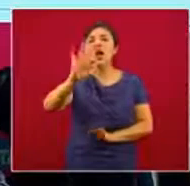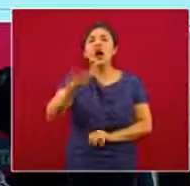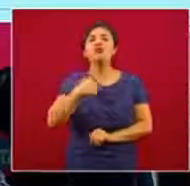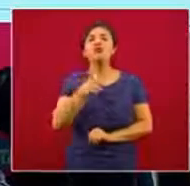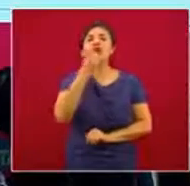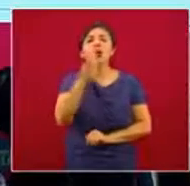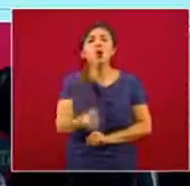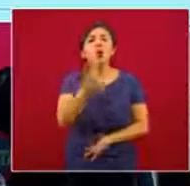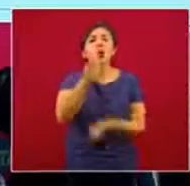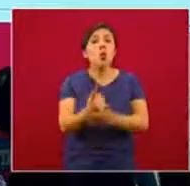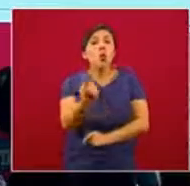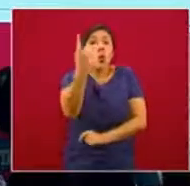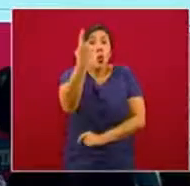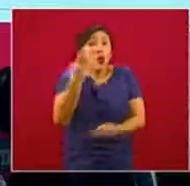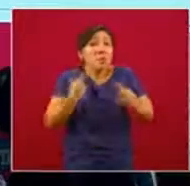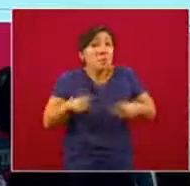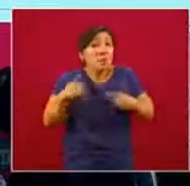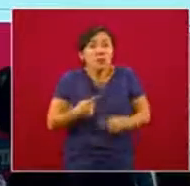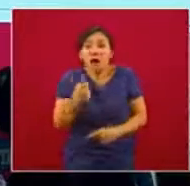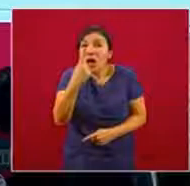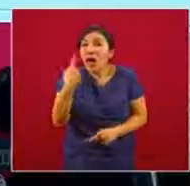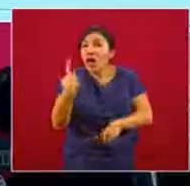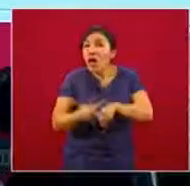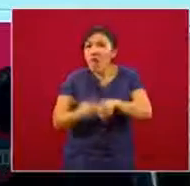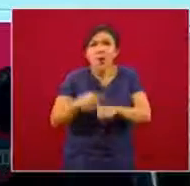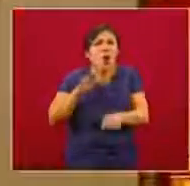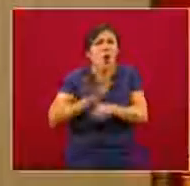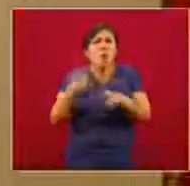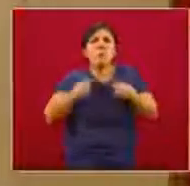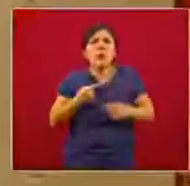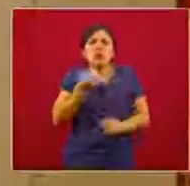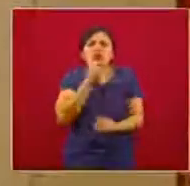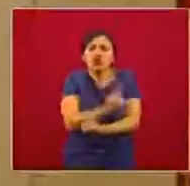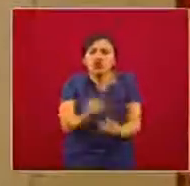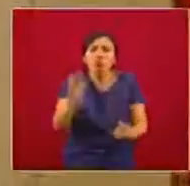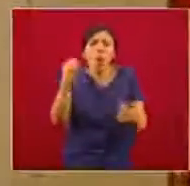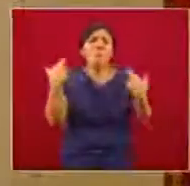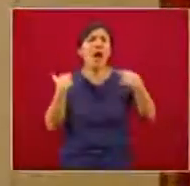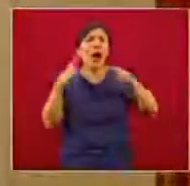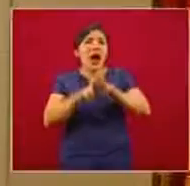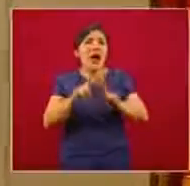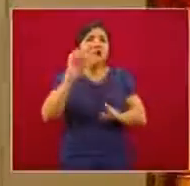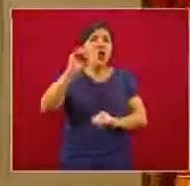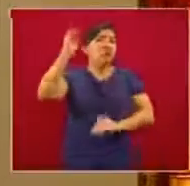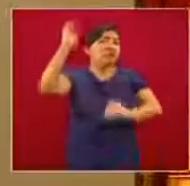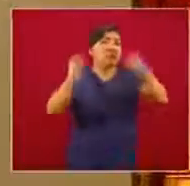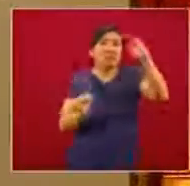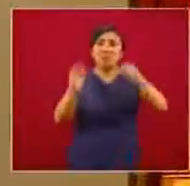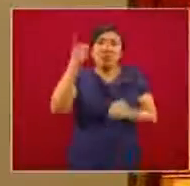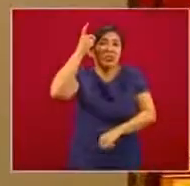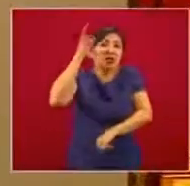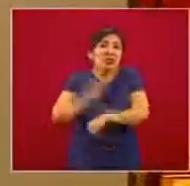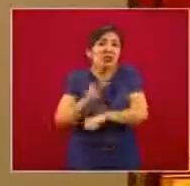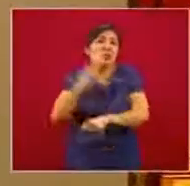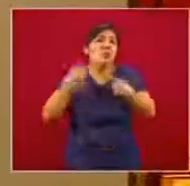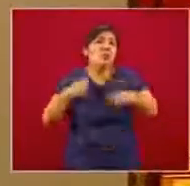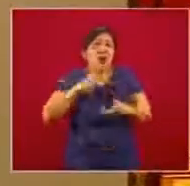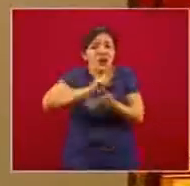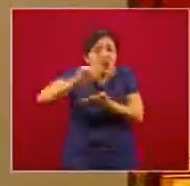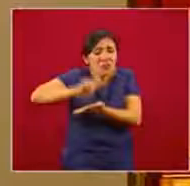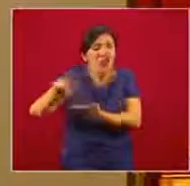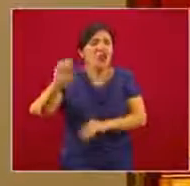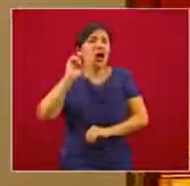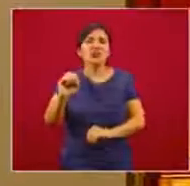detection. We have a protocol in place for that, but I want to stand out with that with the only one case of infection, regardless